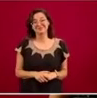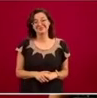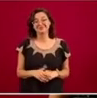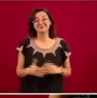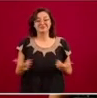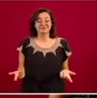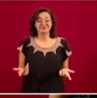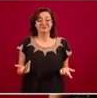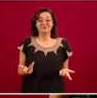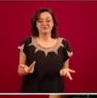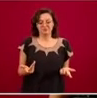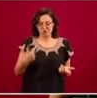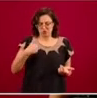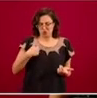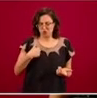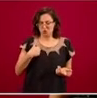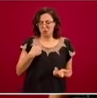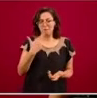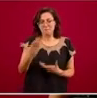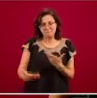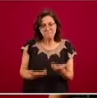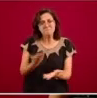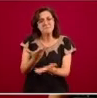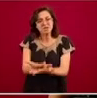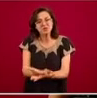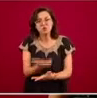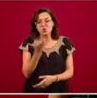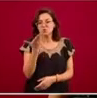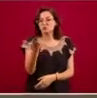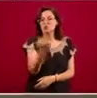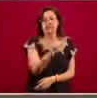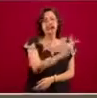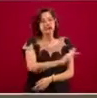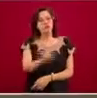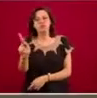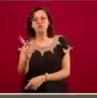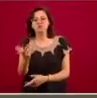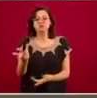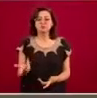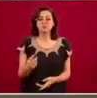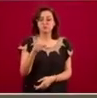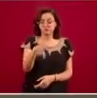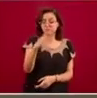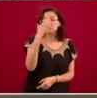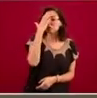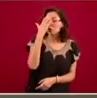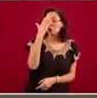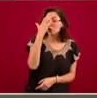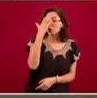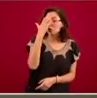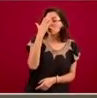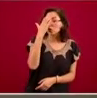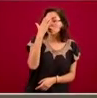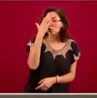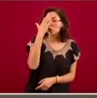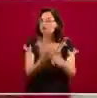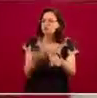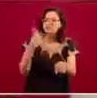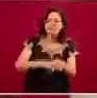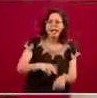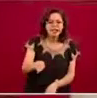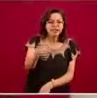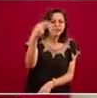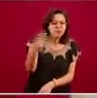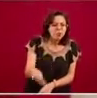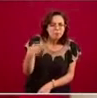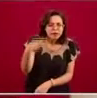are the responsibility of the state authorities. So I would like to actually make a petition to you. If you know